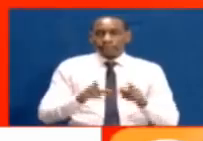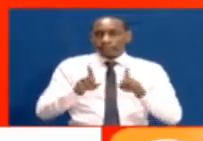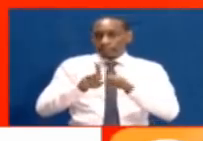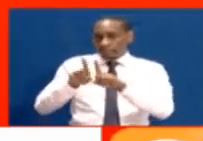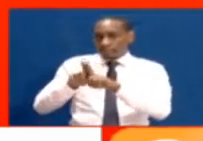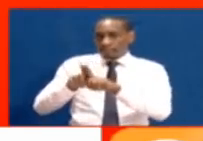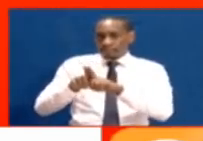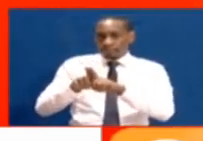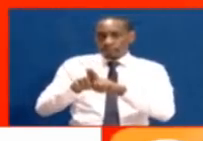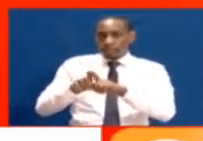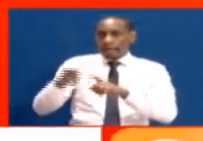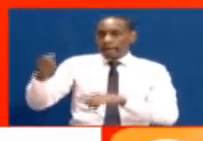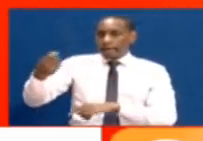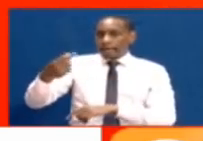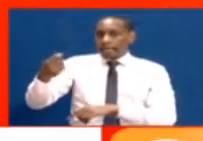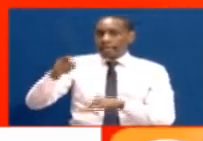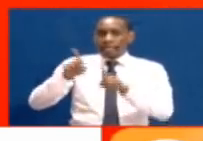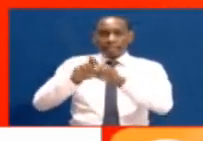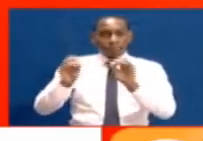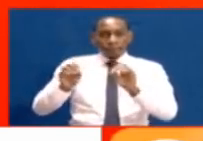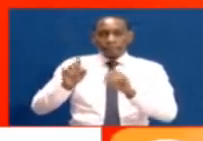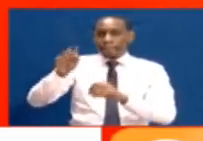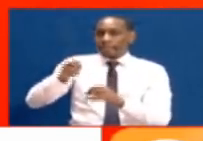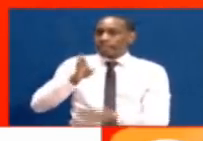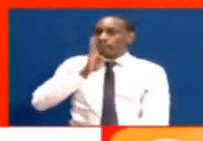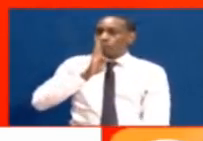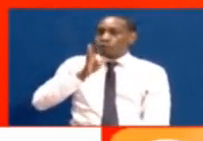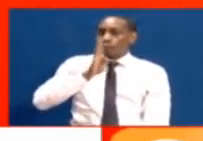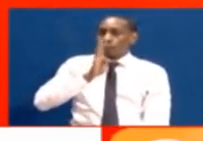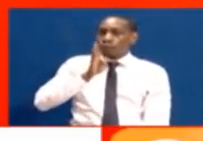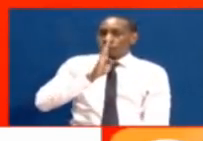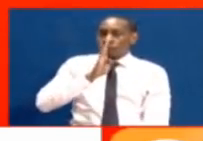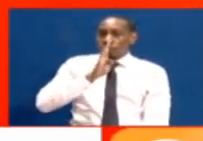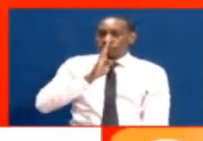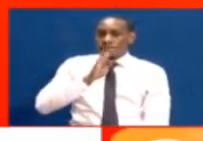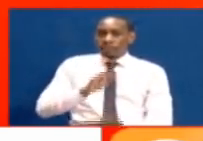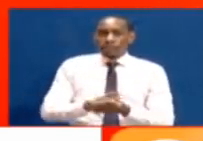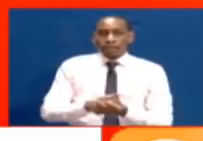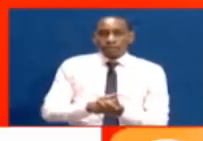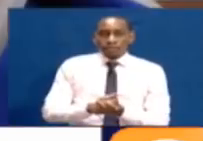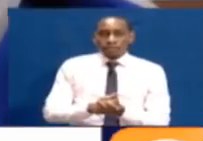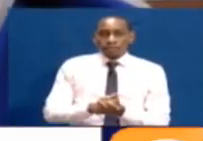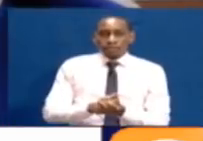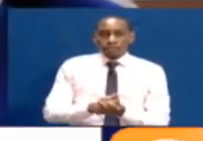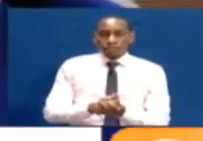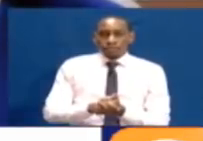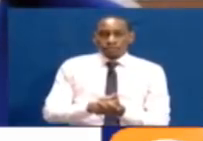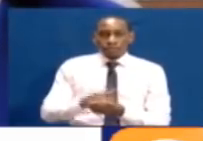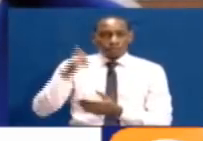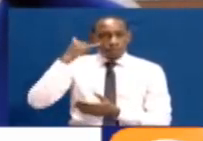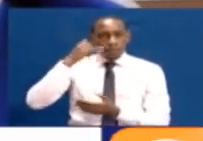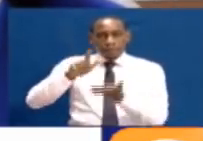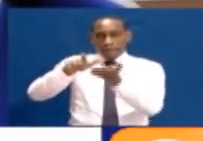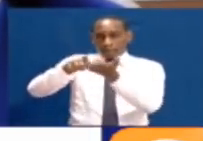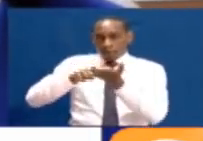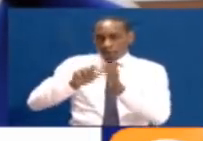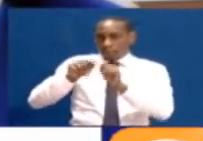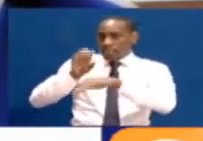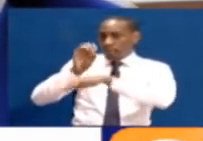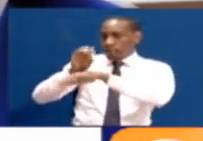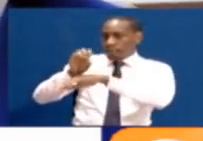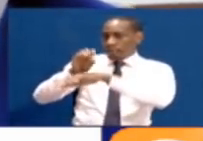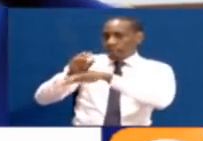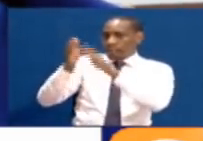makes way less, she has to borrow from some mobile facility. How do you advise someone